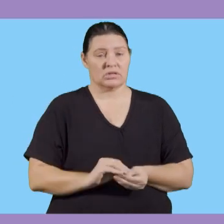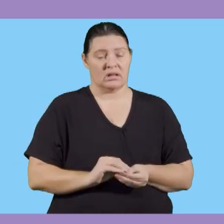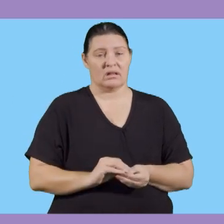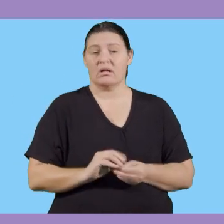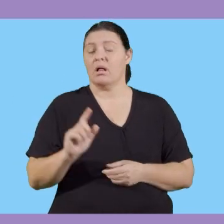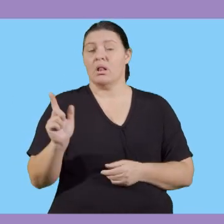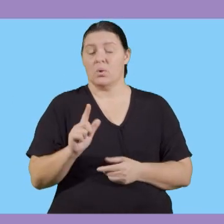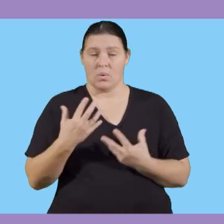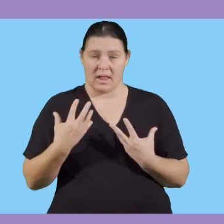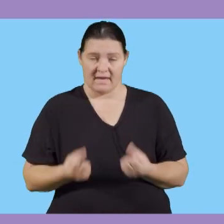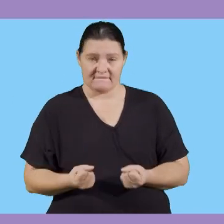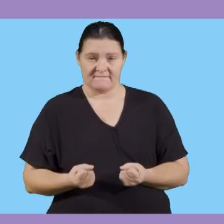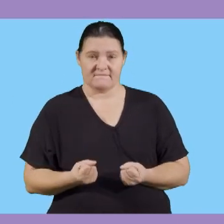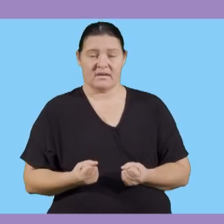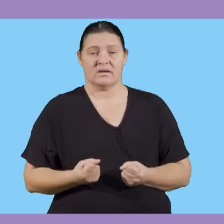is going to have